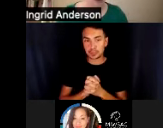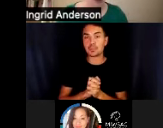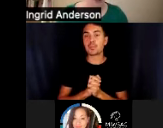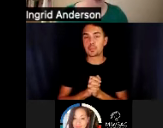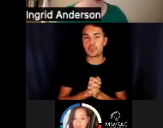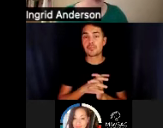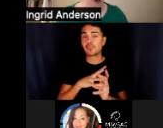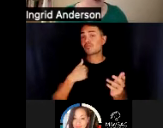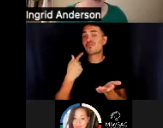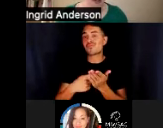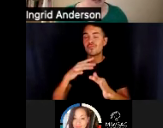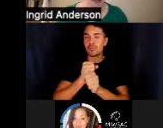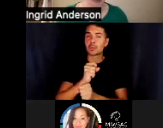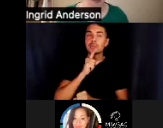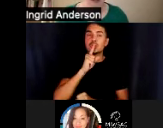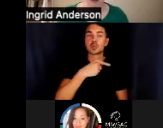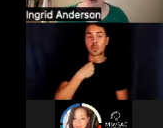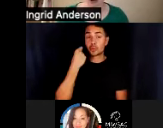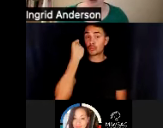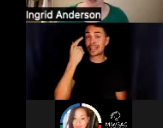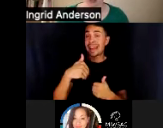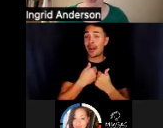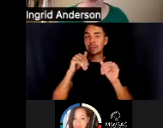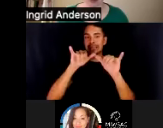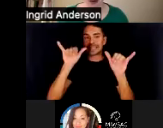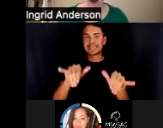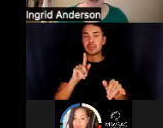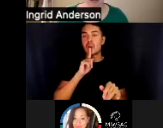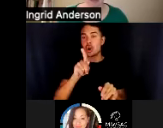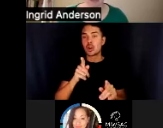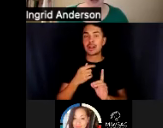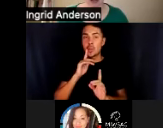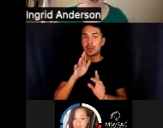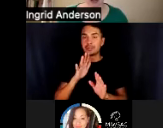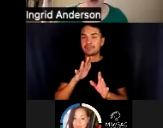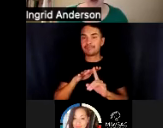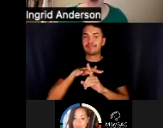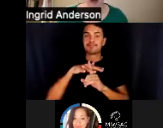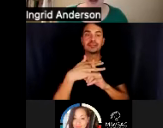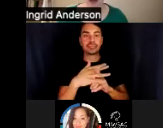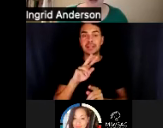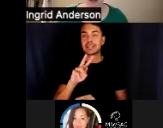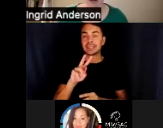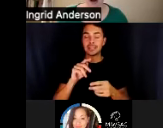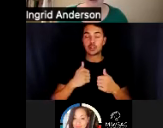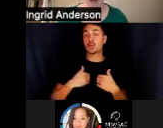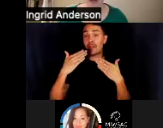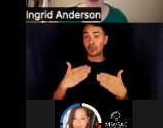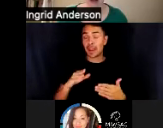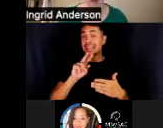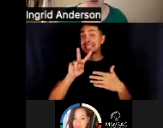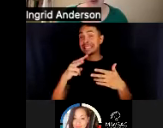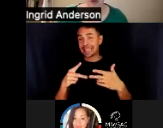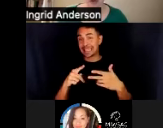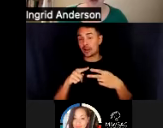So we just want to be sure that we understand how these systems are going to impact secondary survivors and the